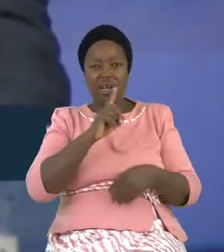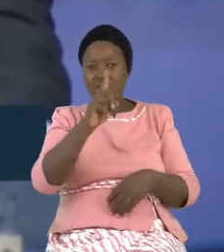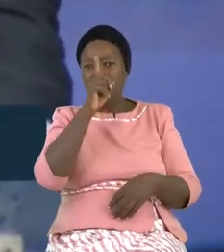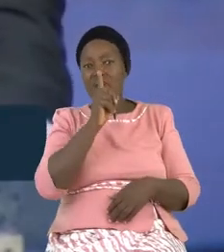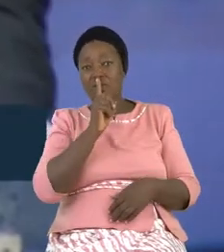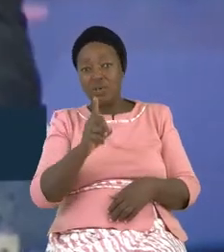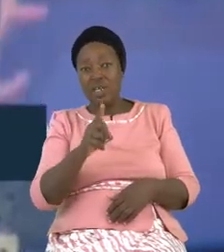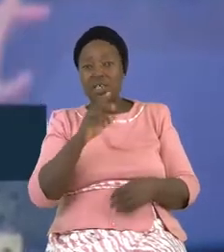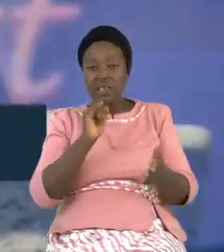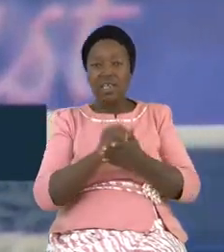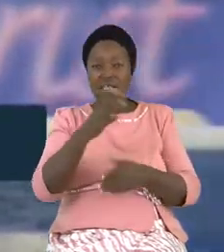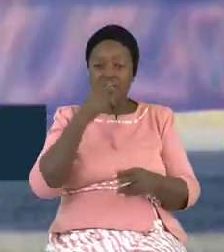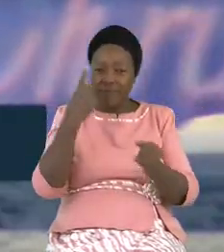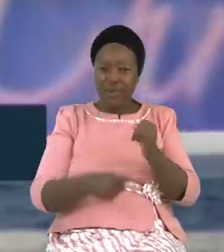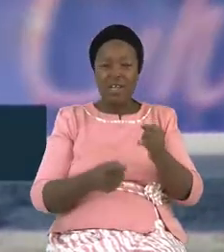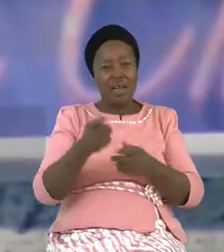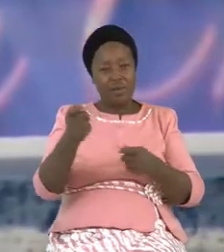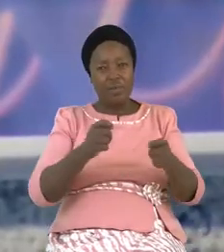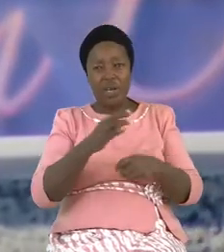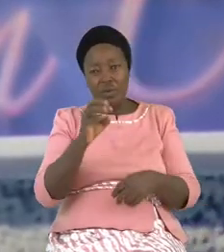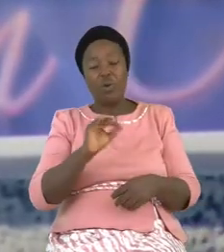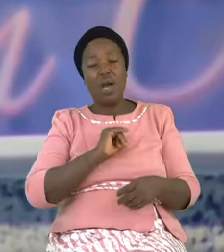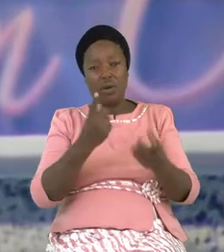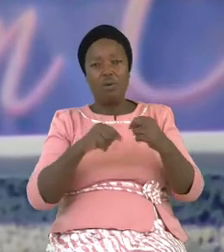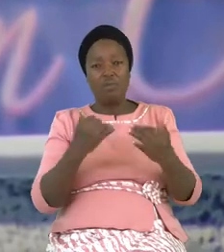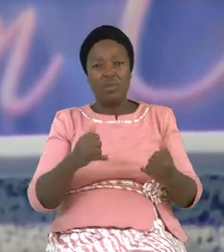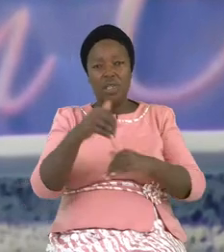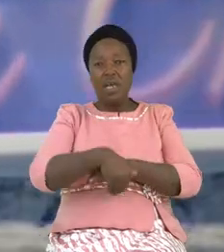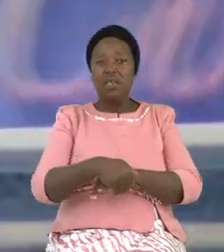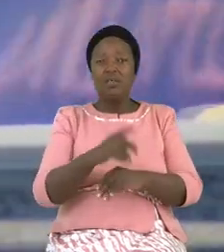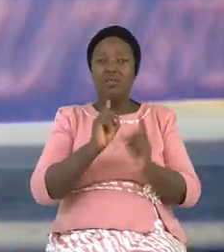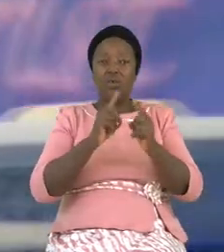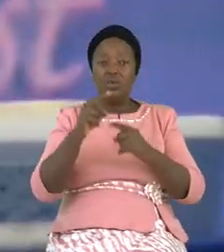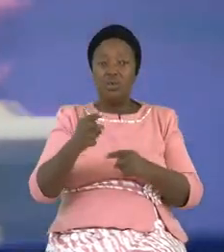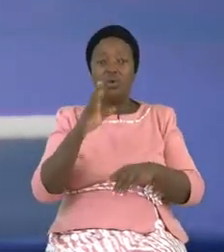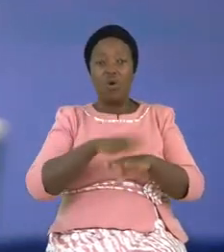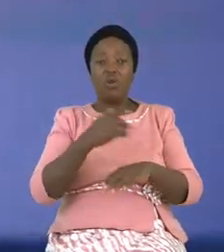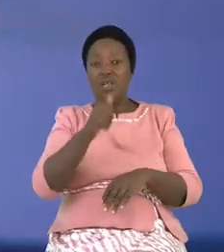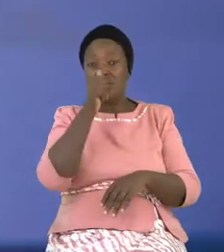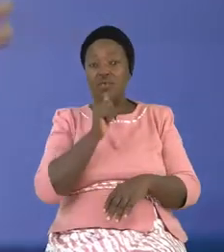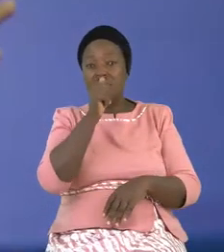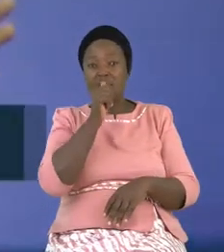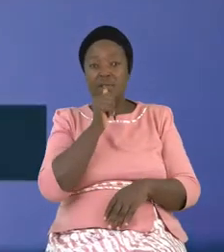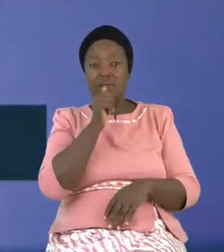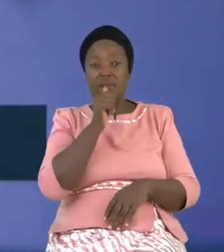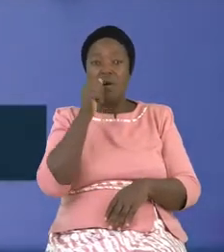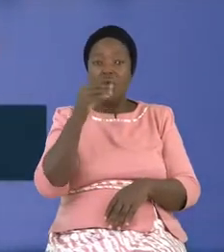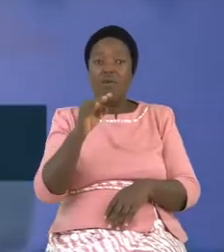final dominion. And so I come tonight talking to you on the secret of